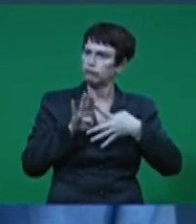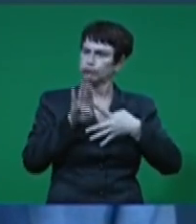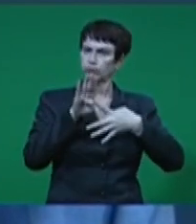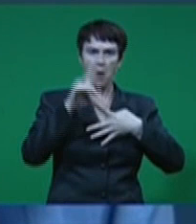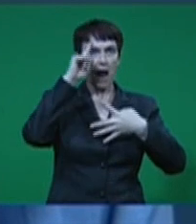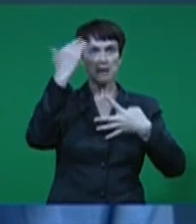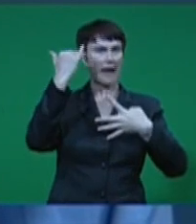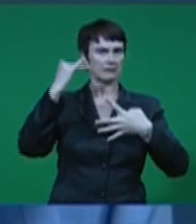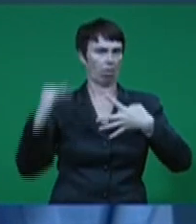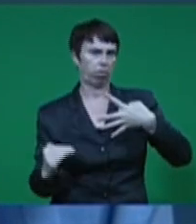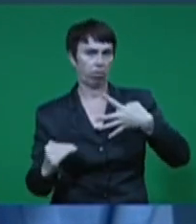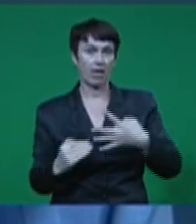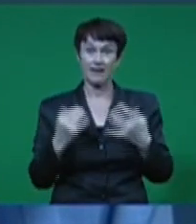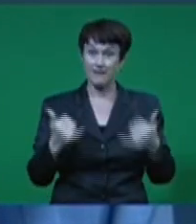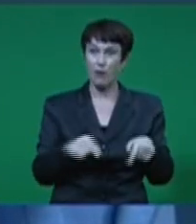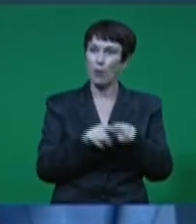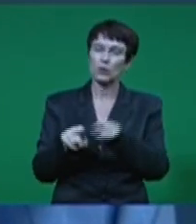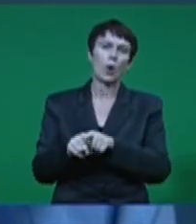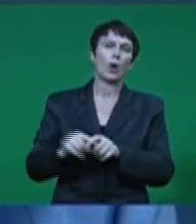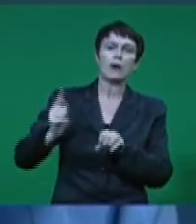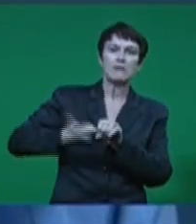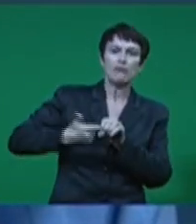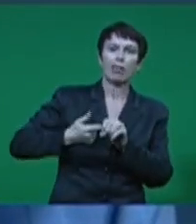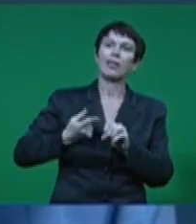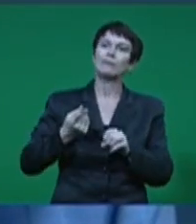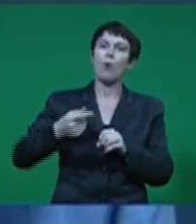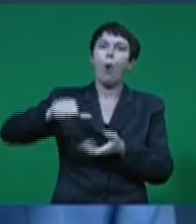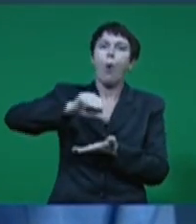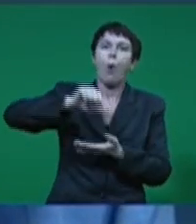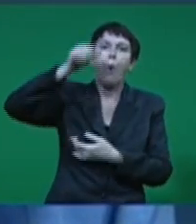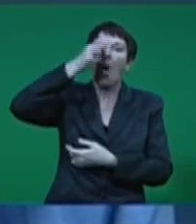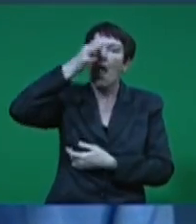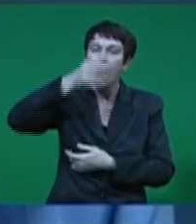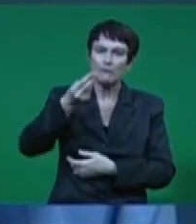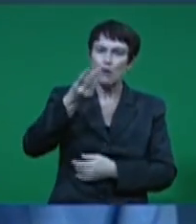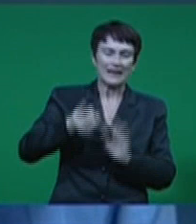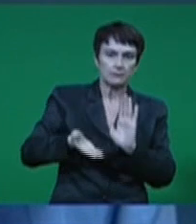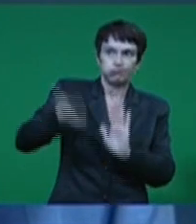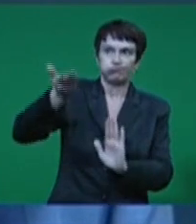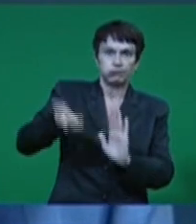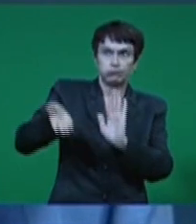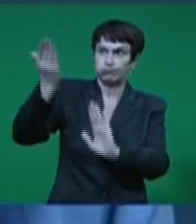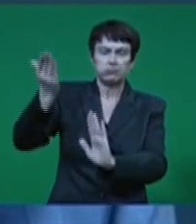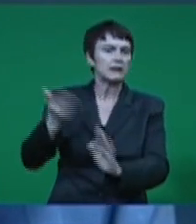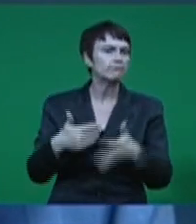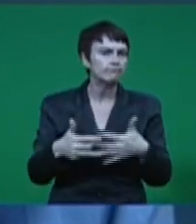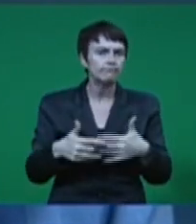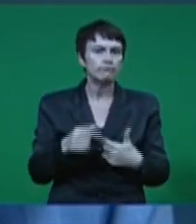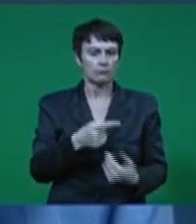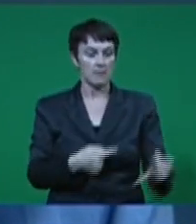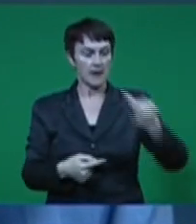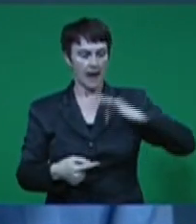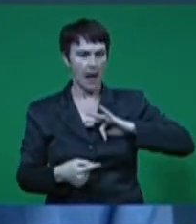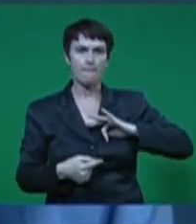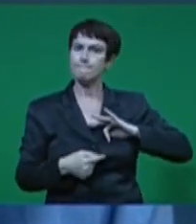prices and a higher total import bill, commodity prices have risen to new highs, strengthening income gains to the